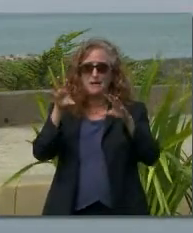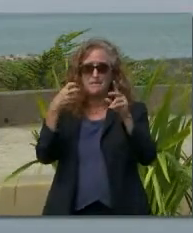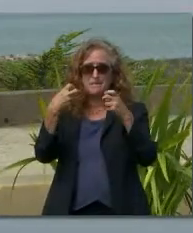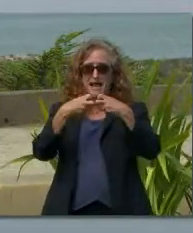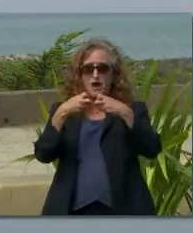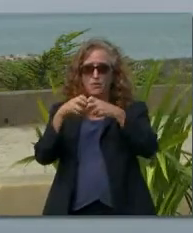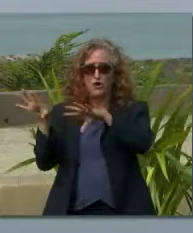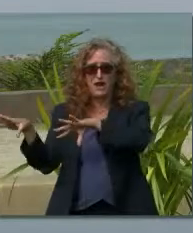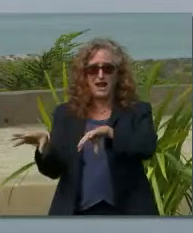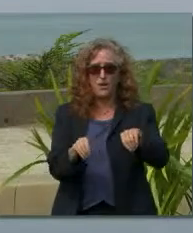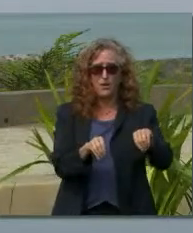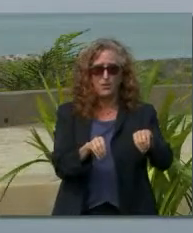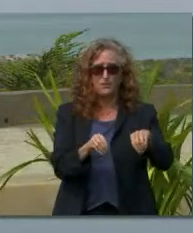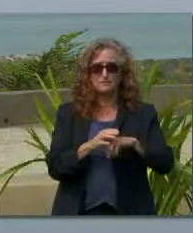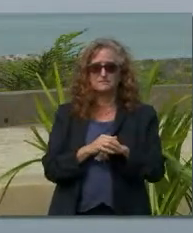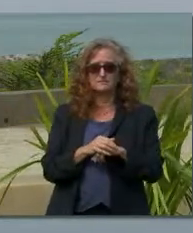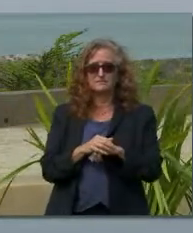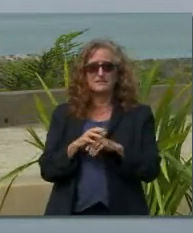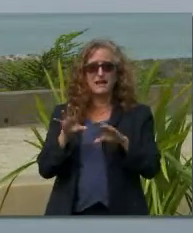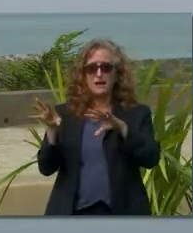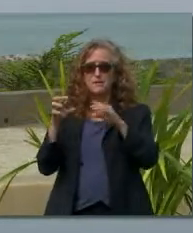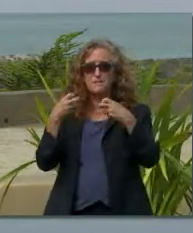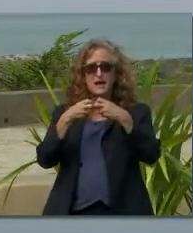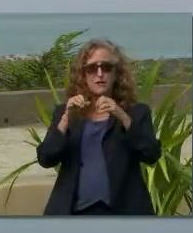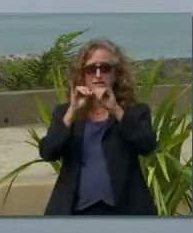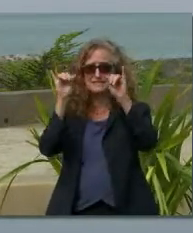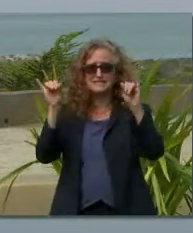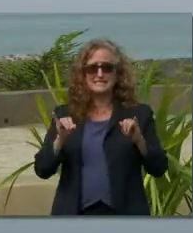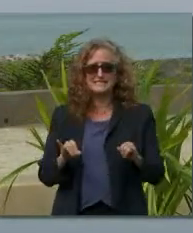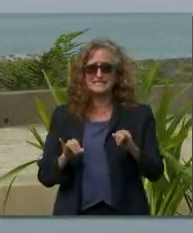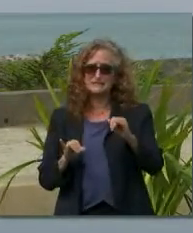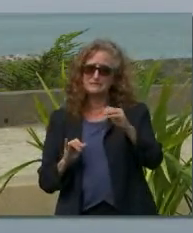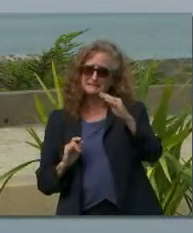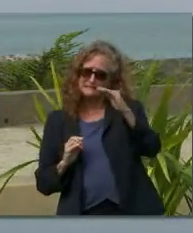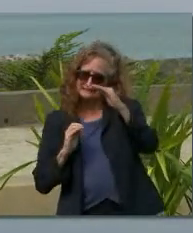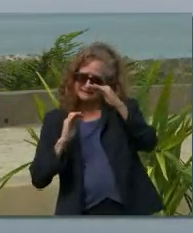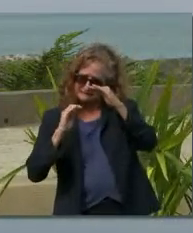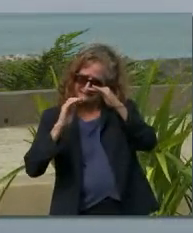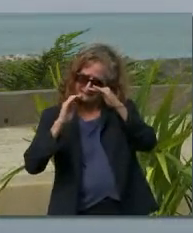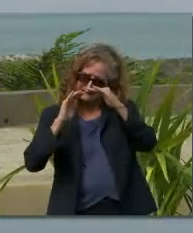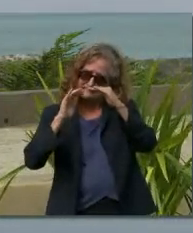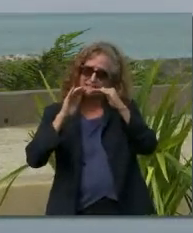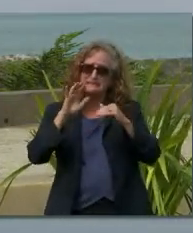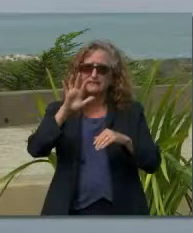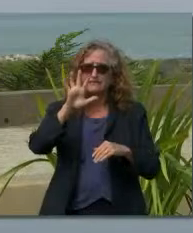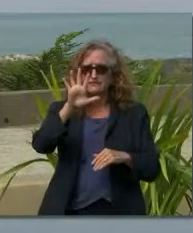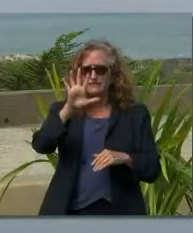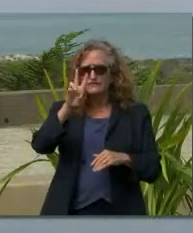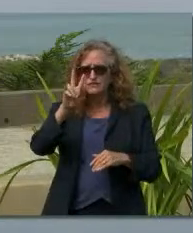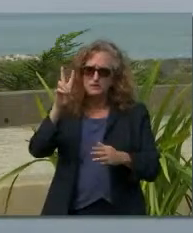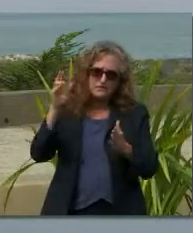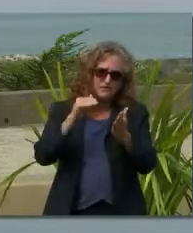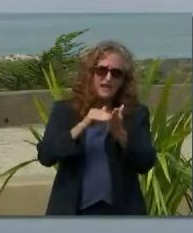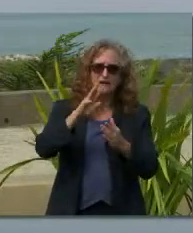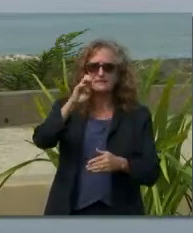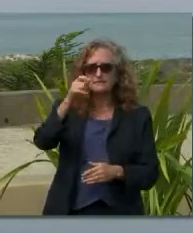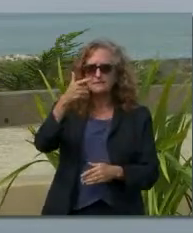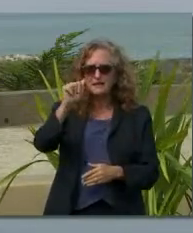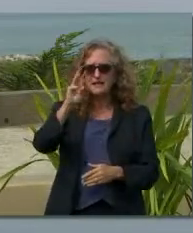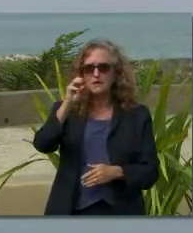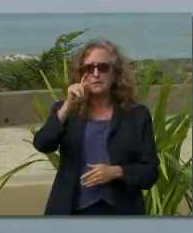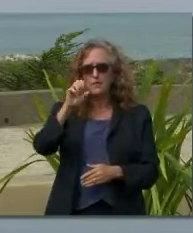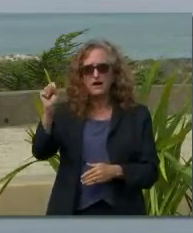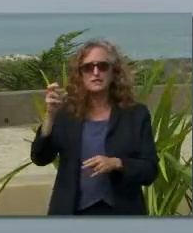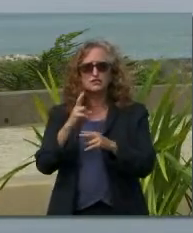lights, stretched to a degree we've never been stretched before, 52,000 megawatts of use on